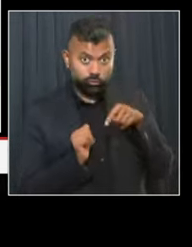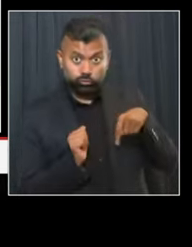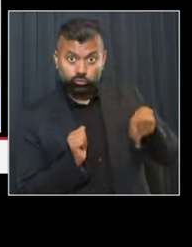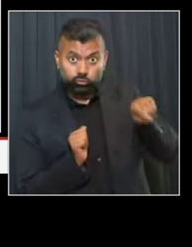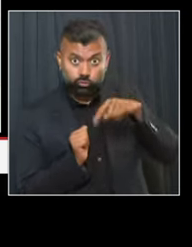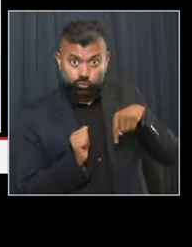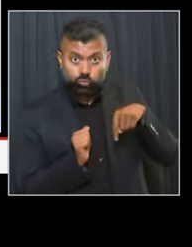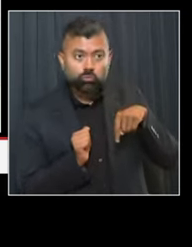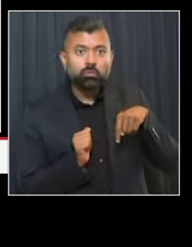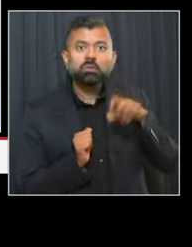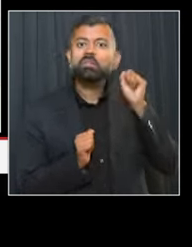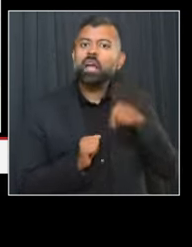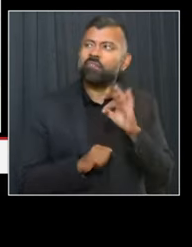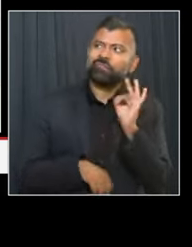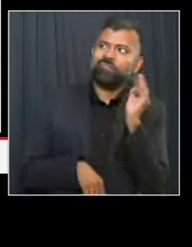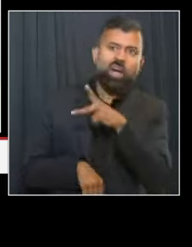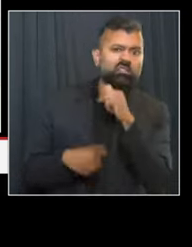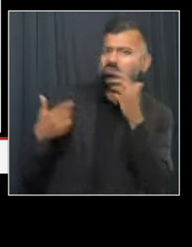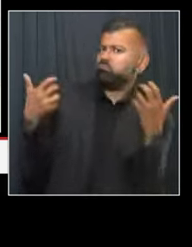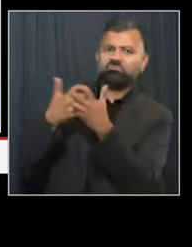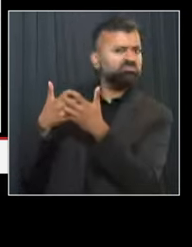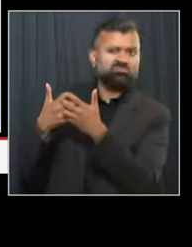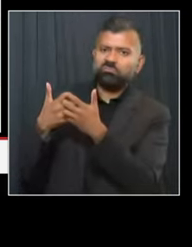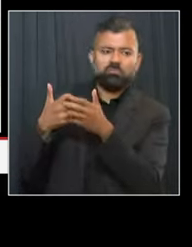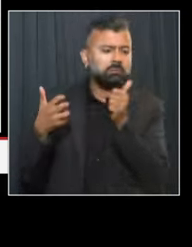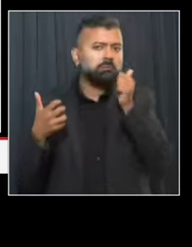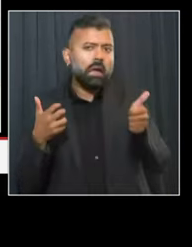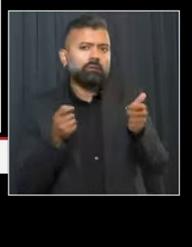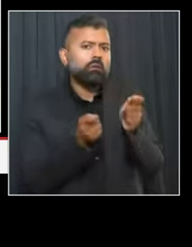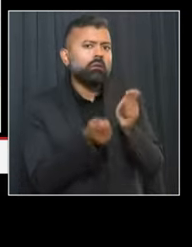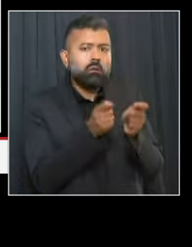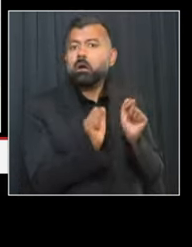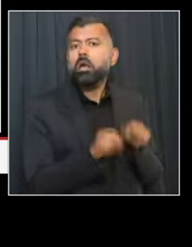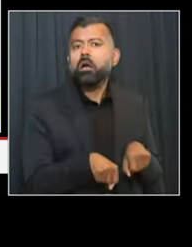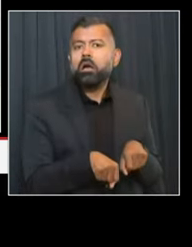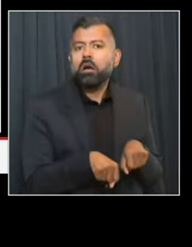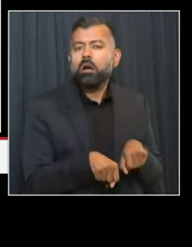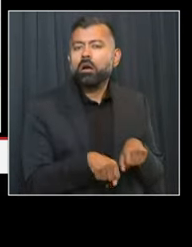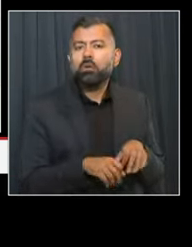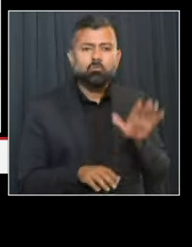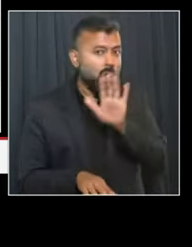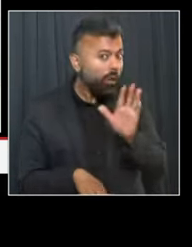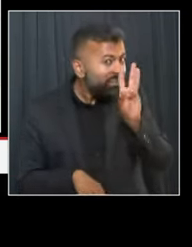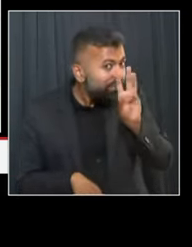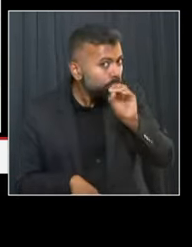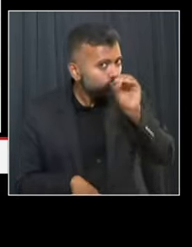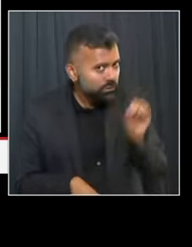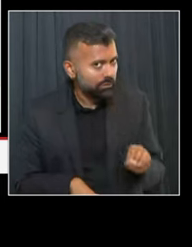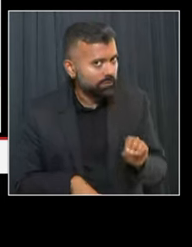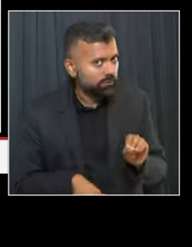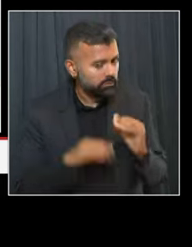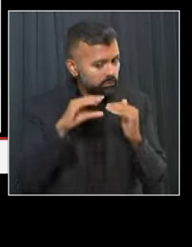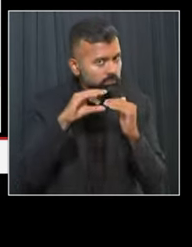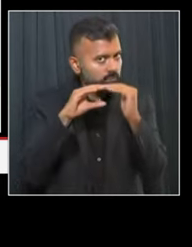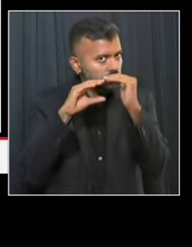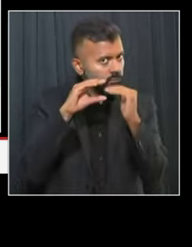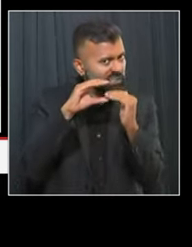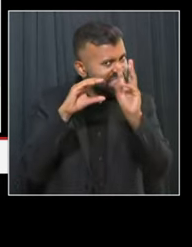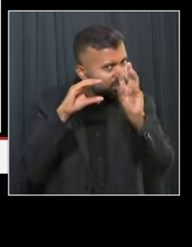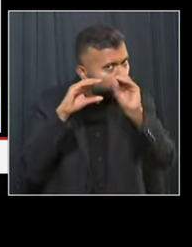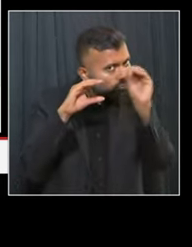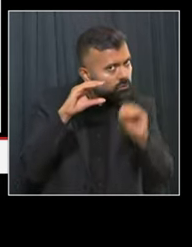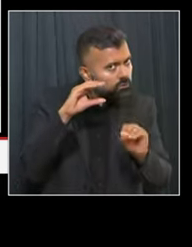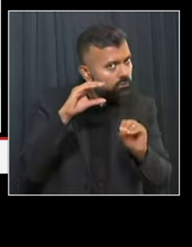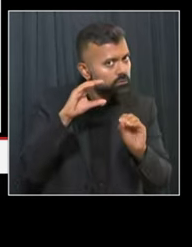approval. And that alone took weeks of close effort between our office, the CFO's office, the chairman's office,